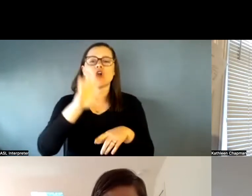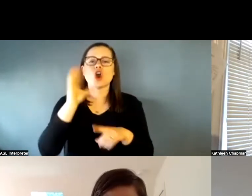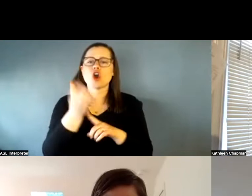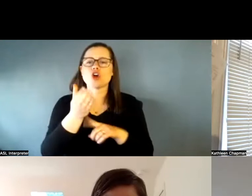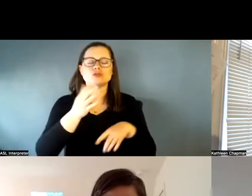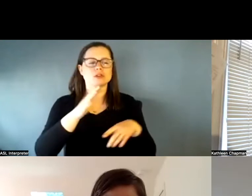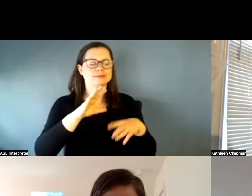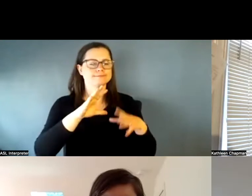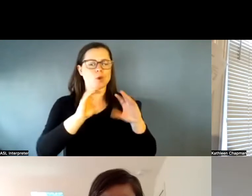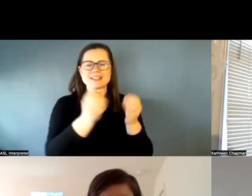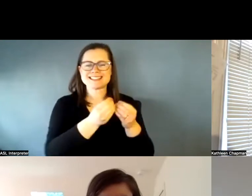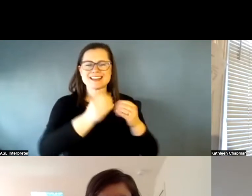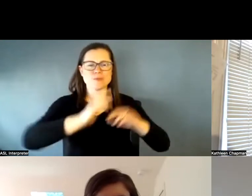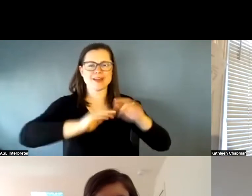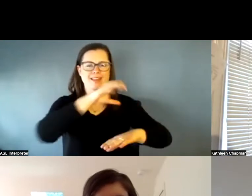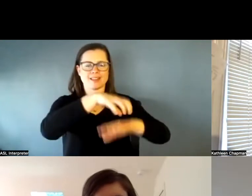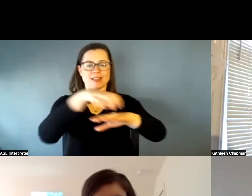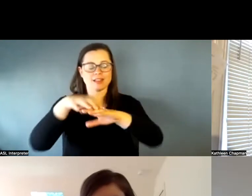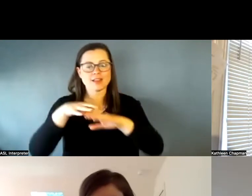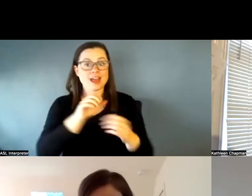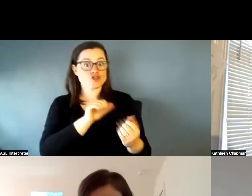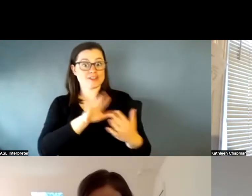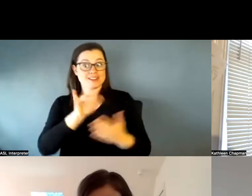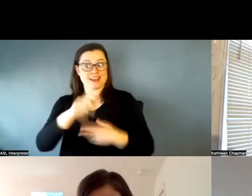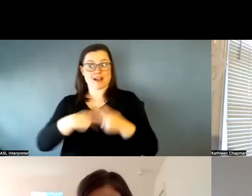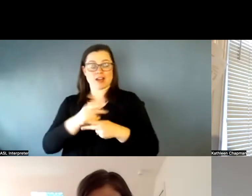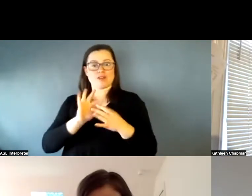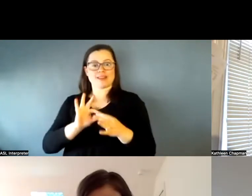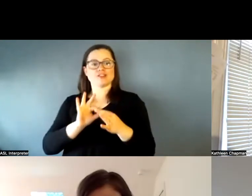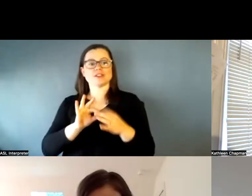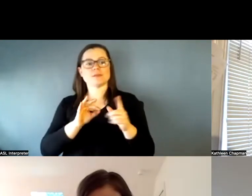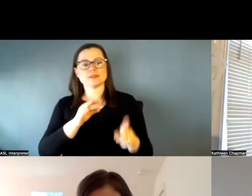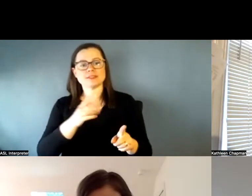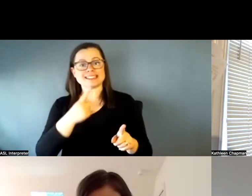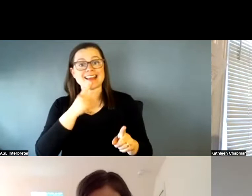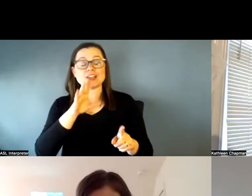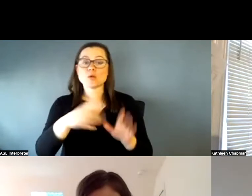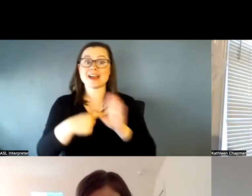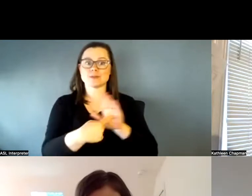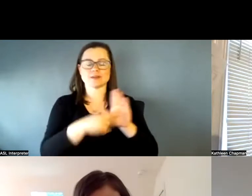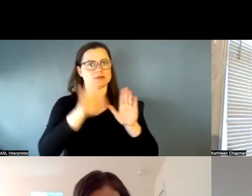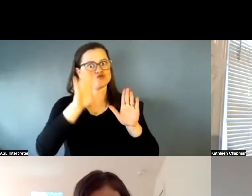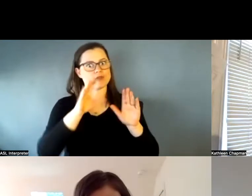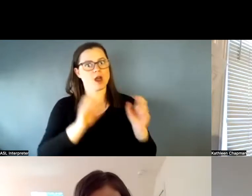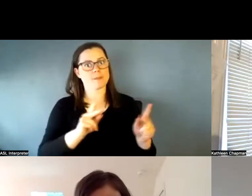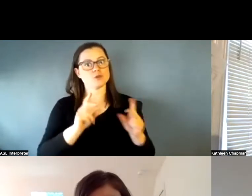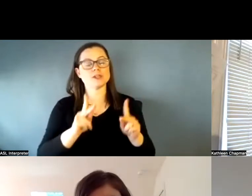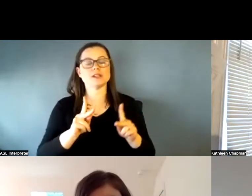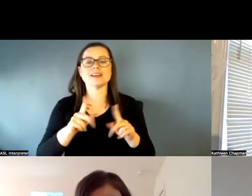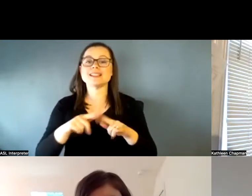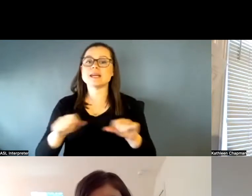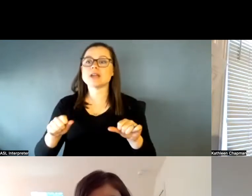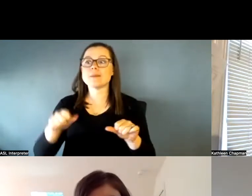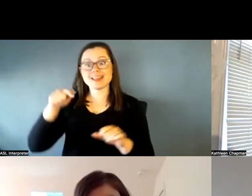addressing these relationships. And of course, saying that your exhibition is a great opportunity, but also using programs such as this